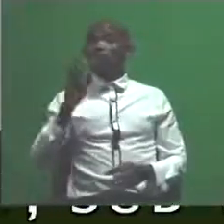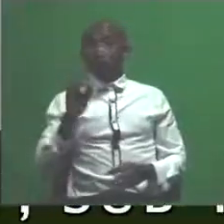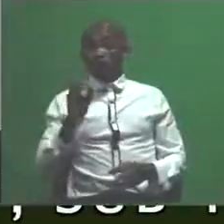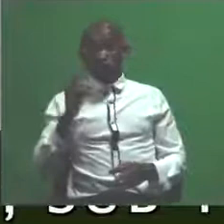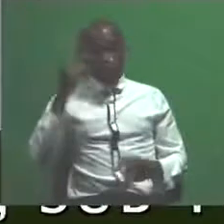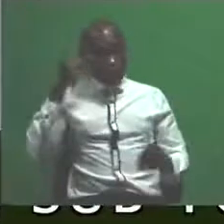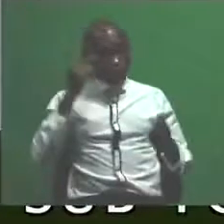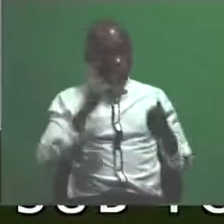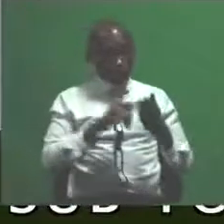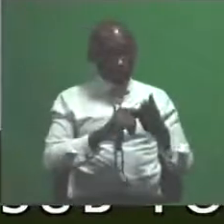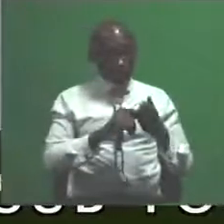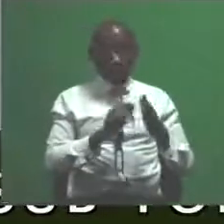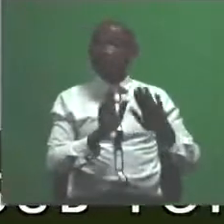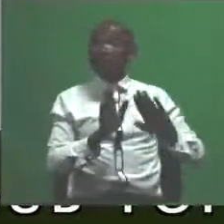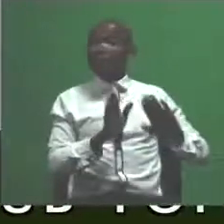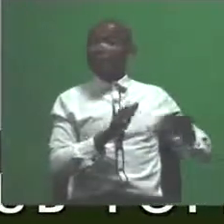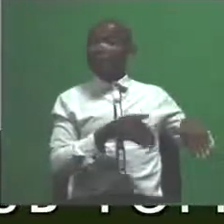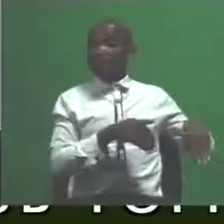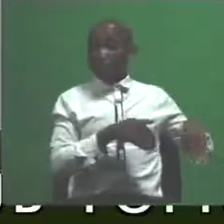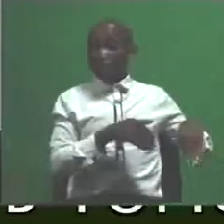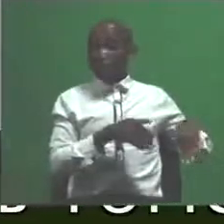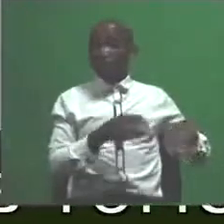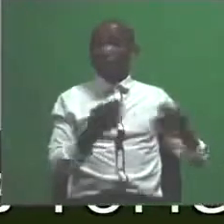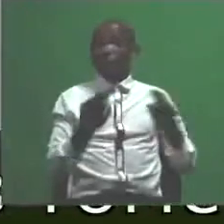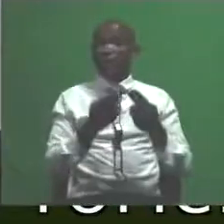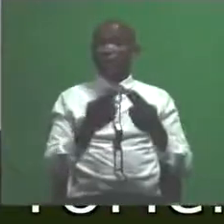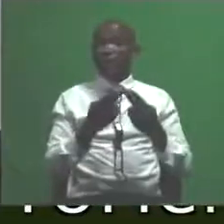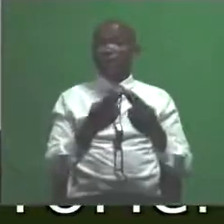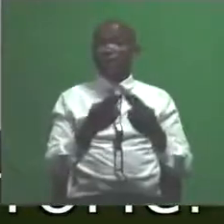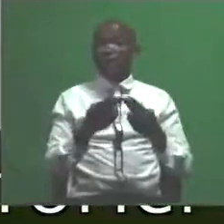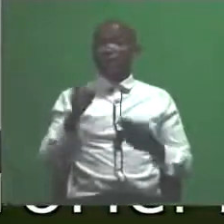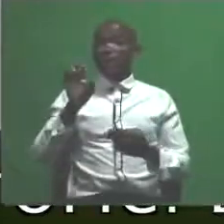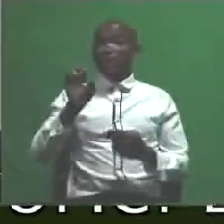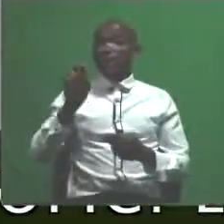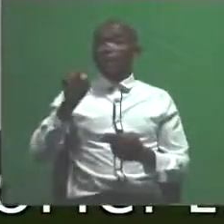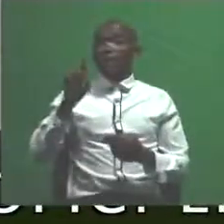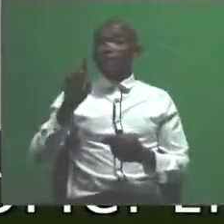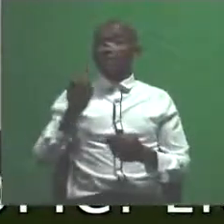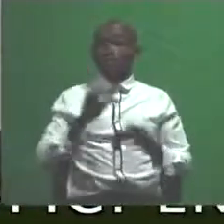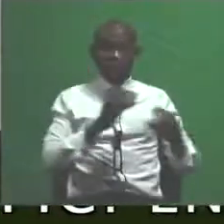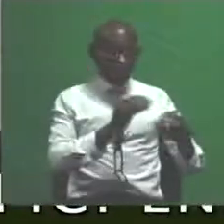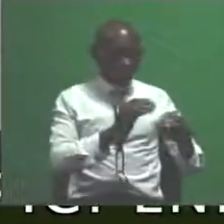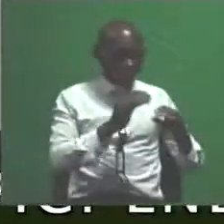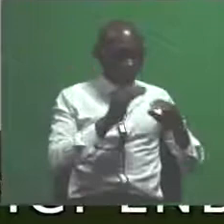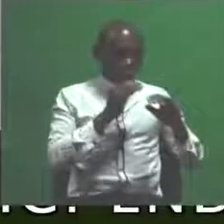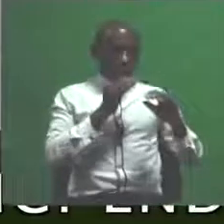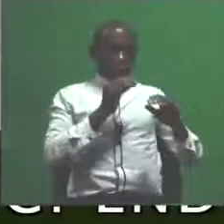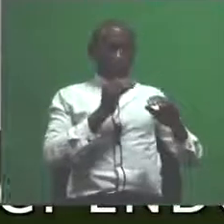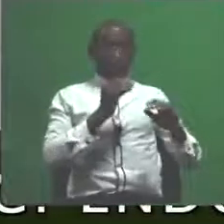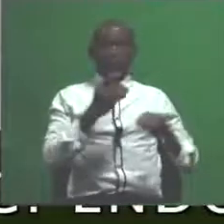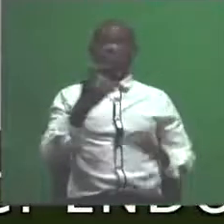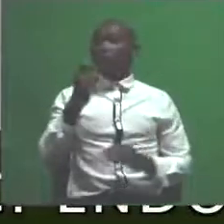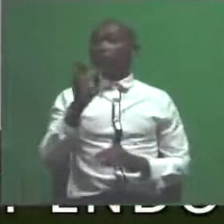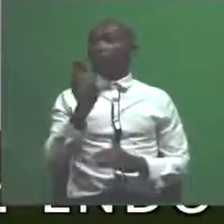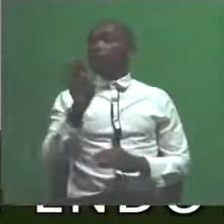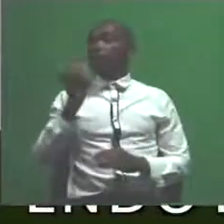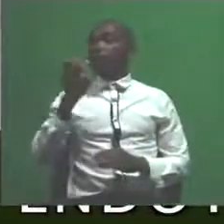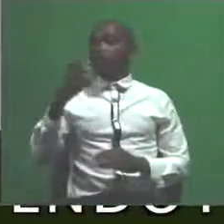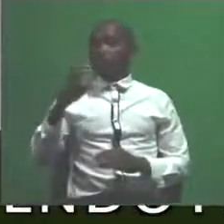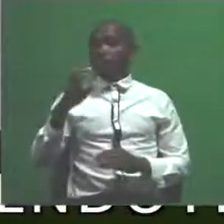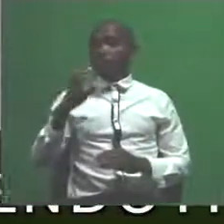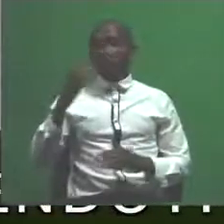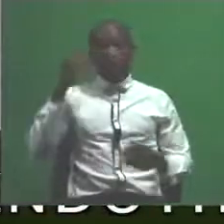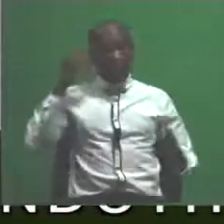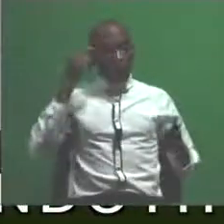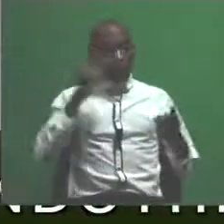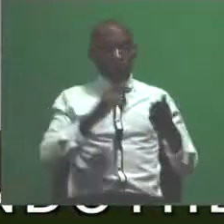release, and thermic means heat. So, my dear students, who can